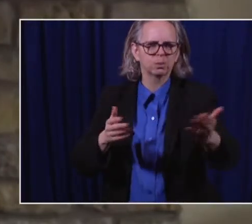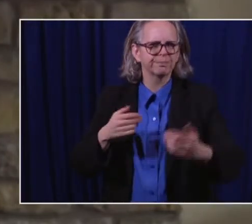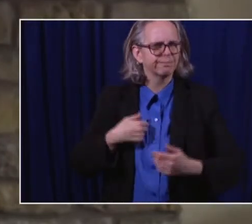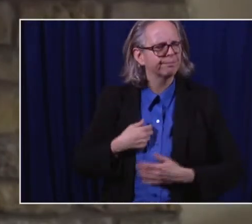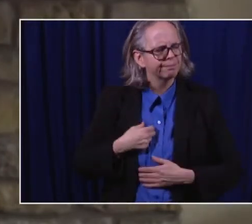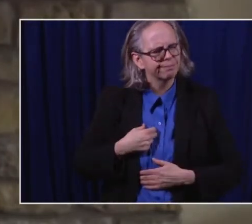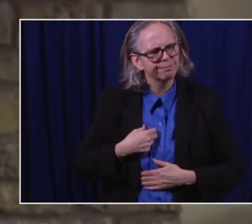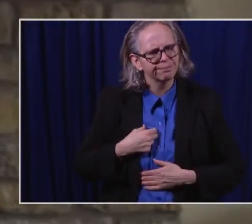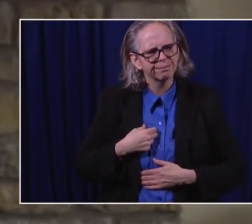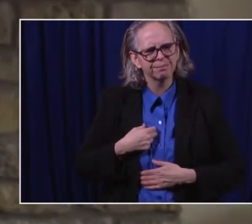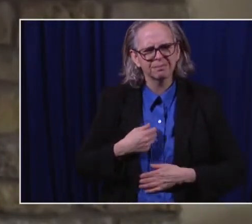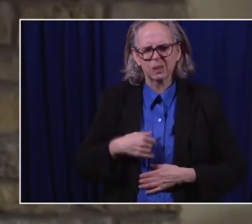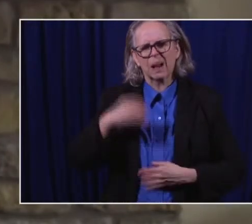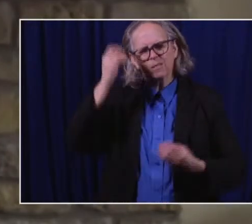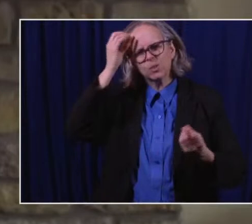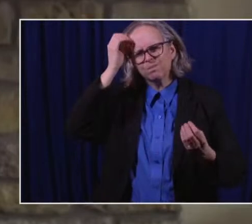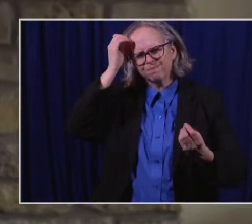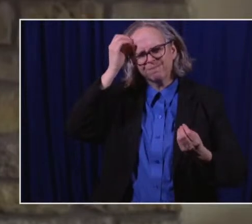taking a look at it.